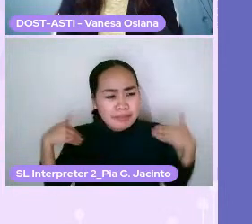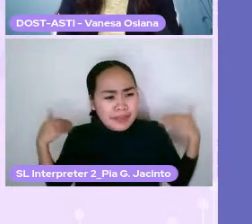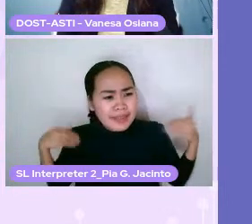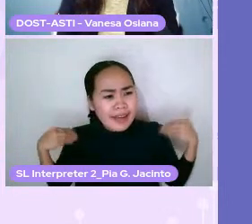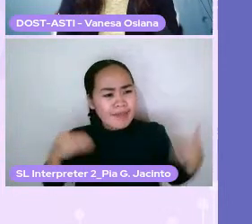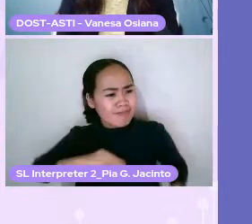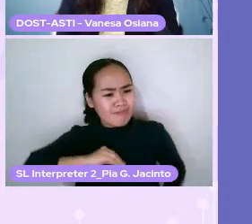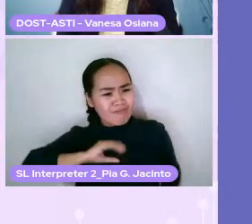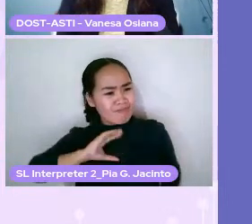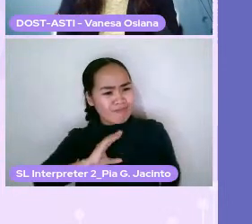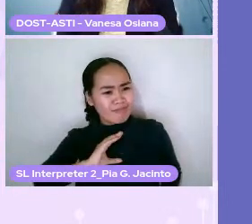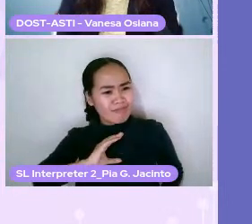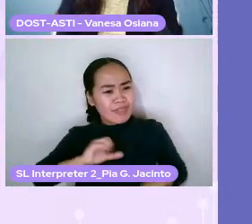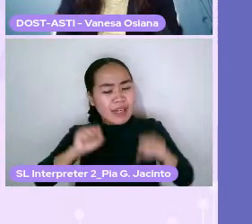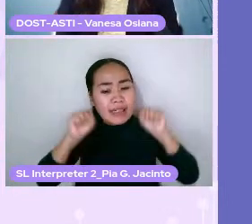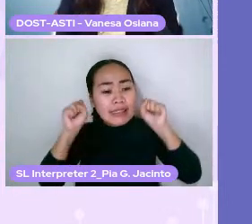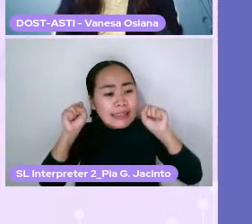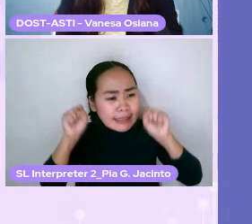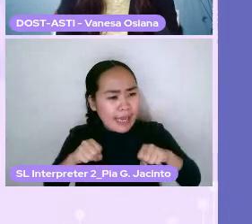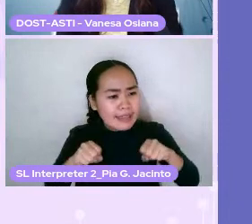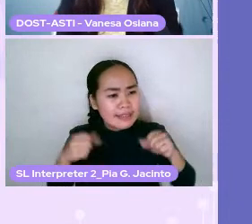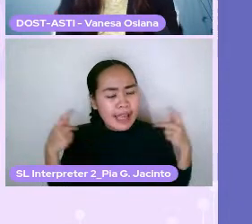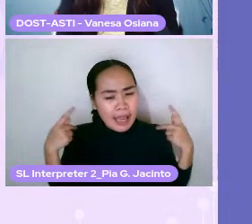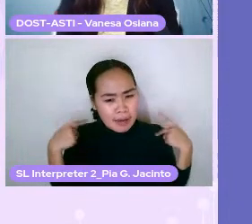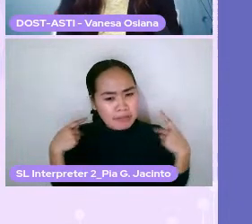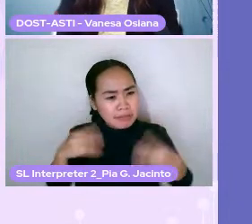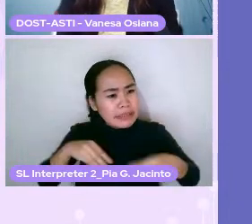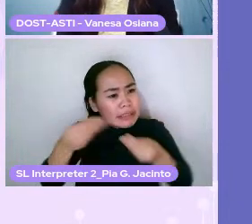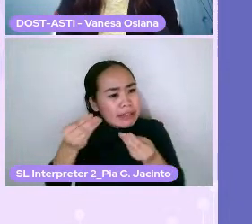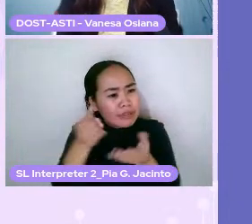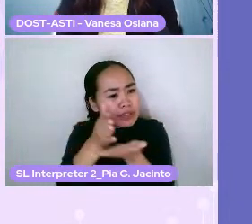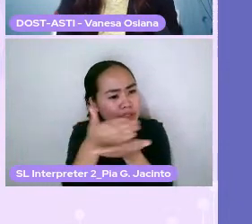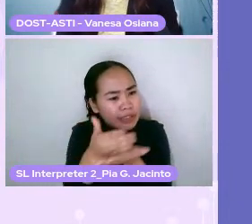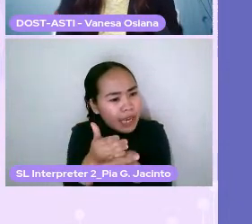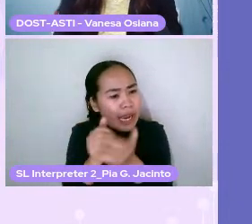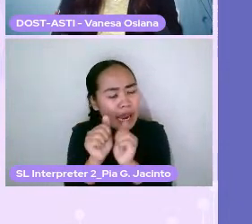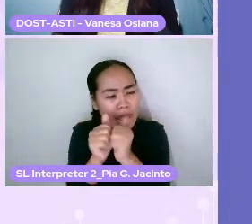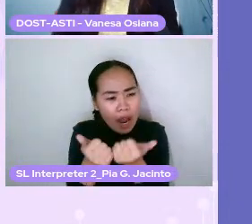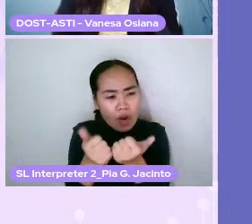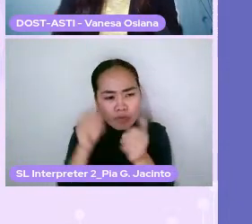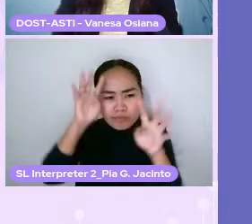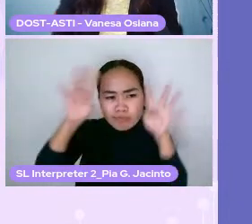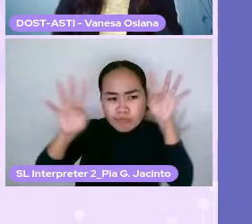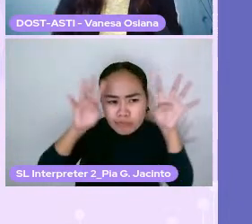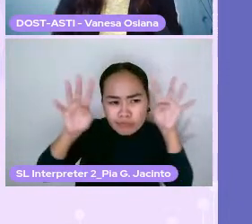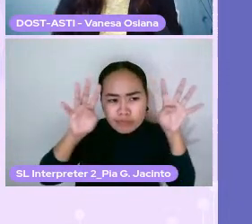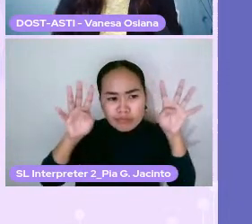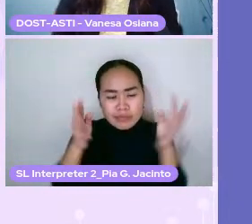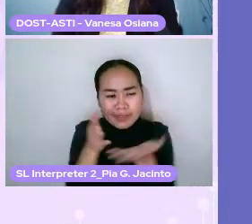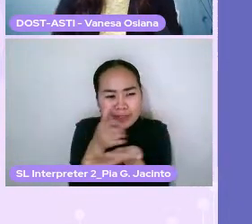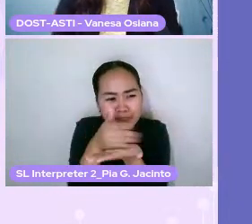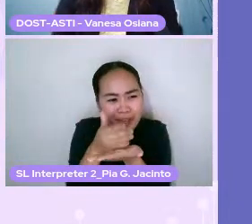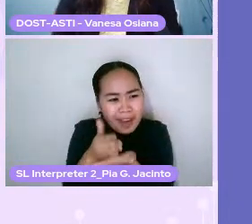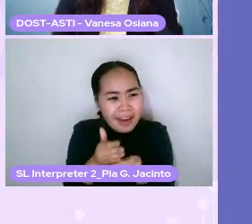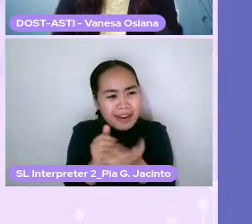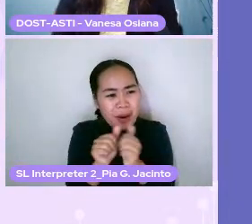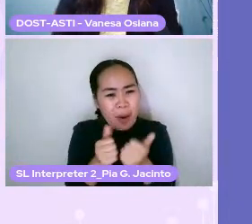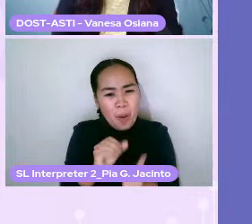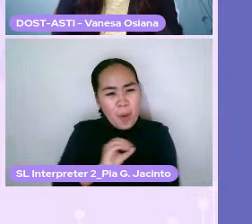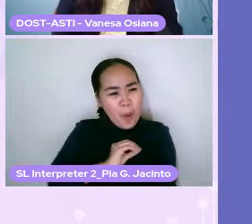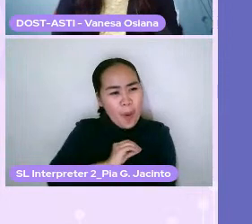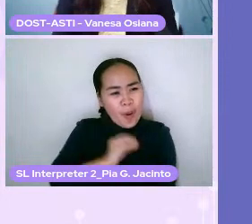can outvalue, contribute to innovation, and bring ideas with their own perspective.